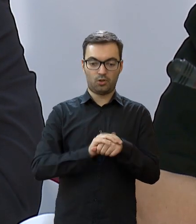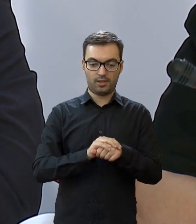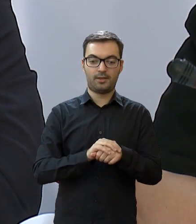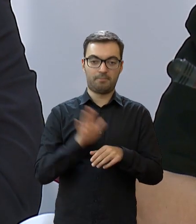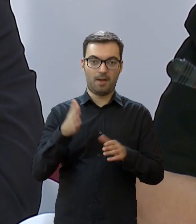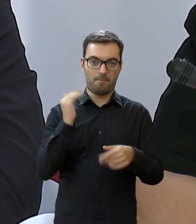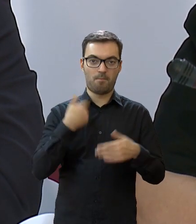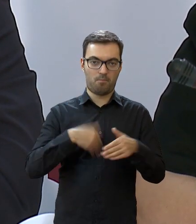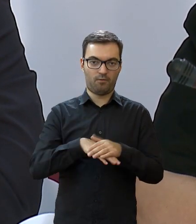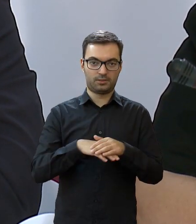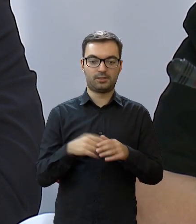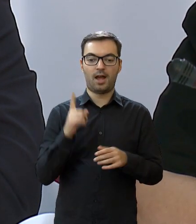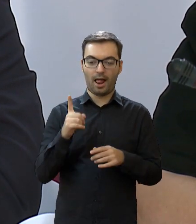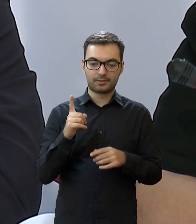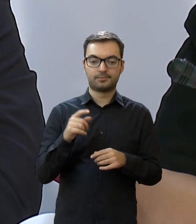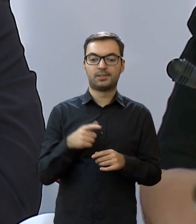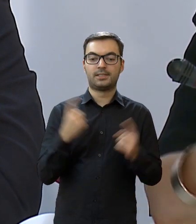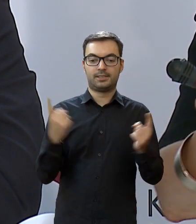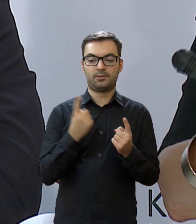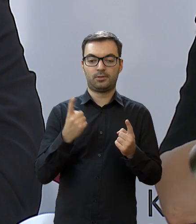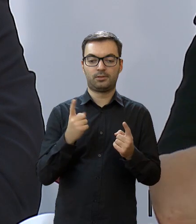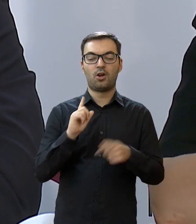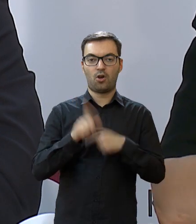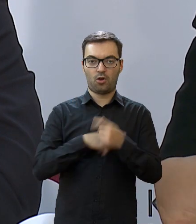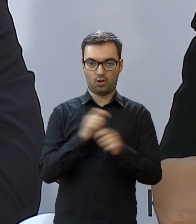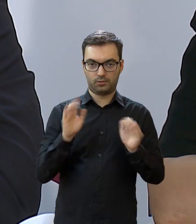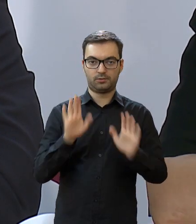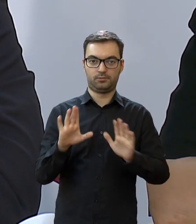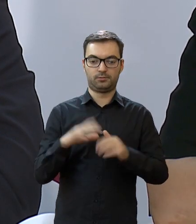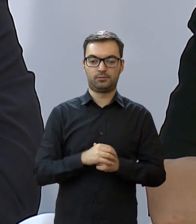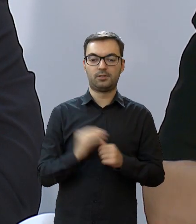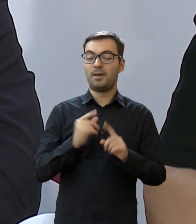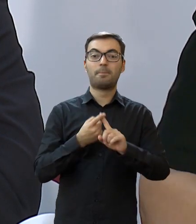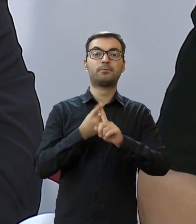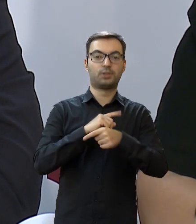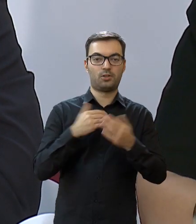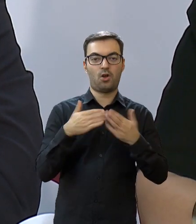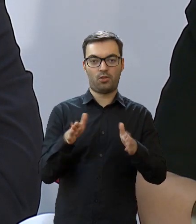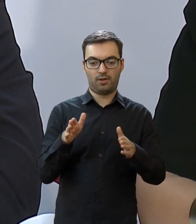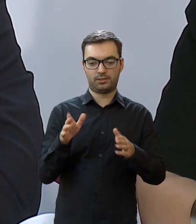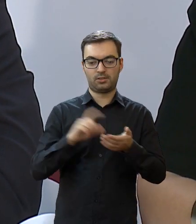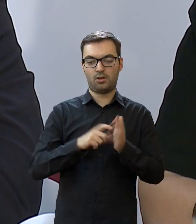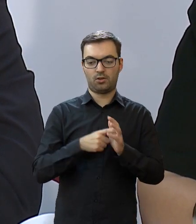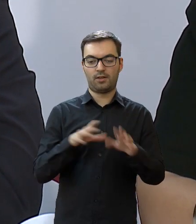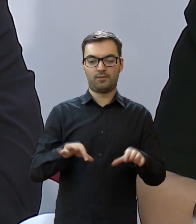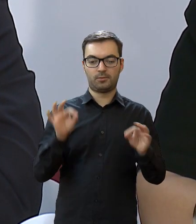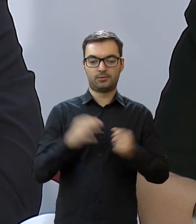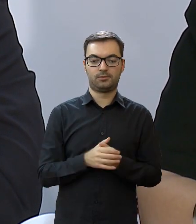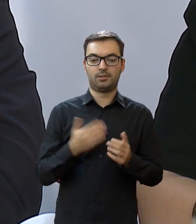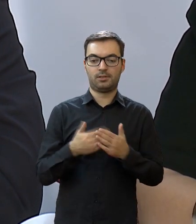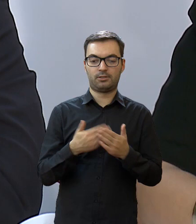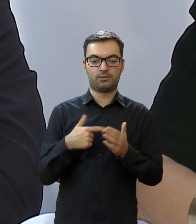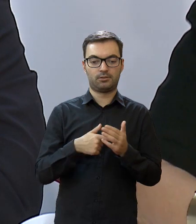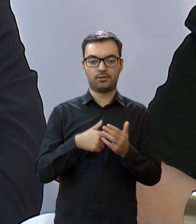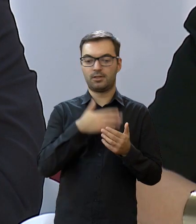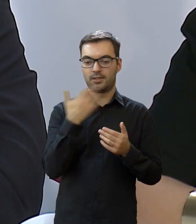wszystko została ta sytuacja rozwiązana present at the jeszcze premises przed with otwarciem a lokalu weapon. wyborczego. However, W związku z tym nie he mogło to was mieć quickly